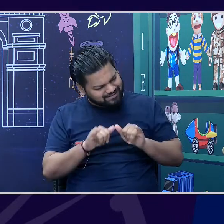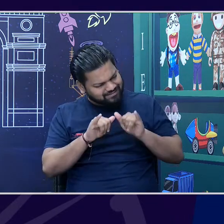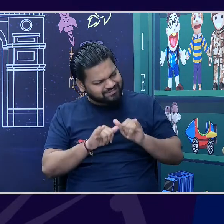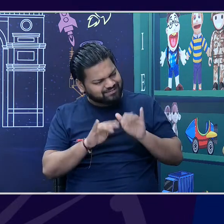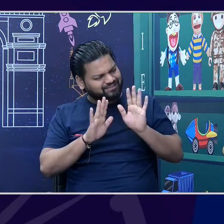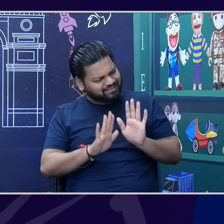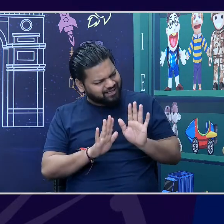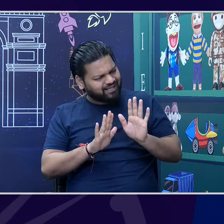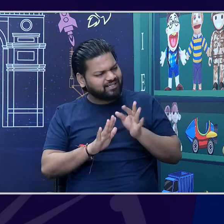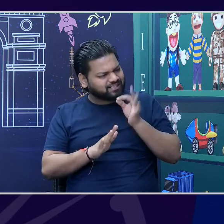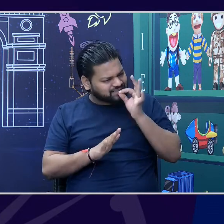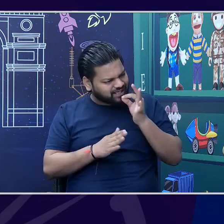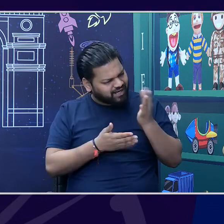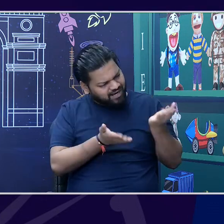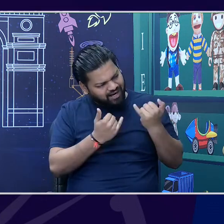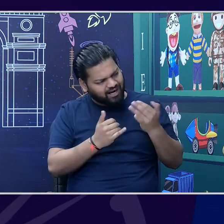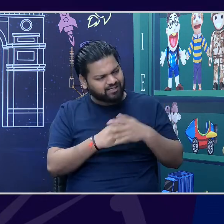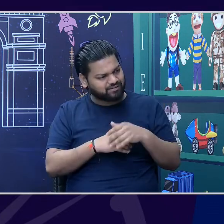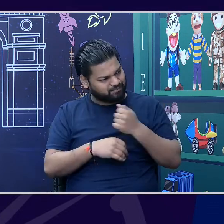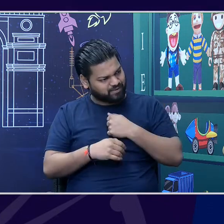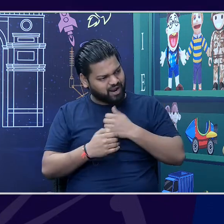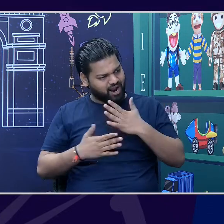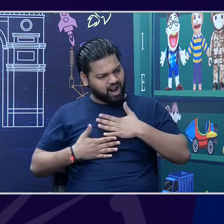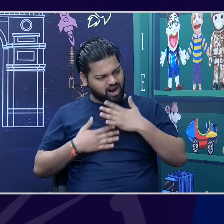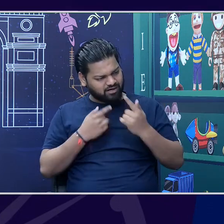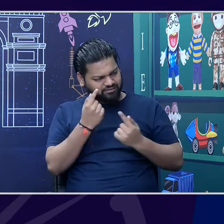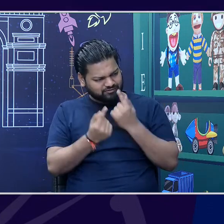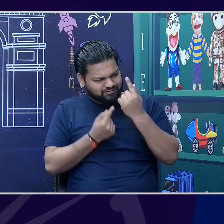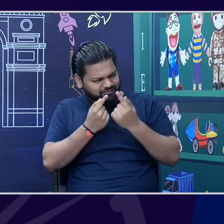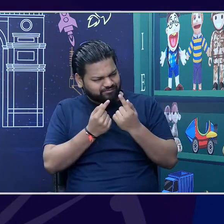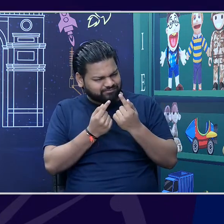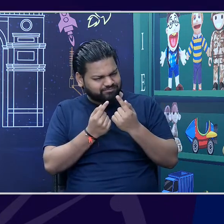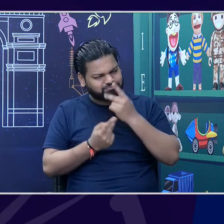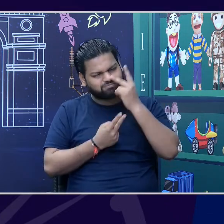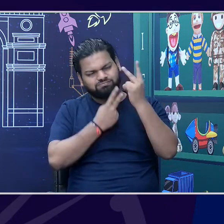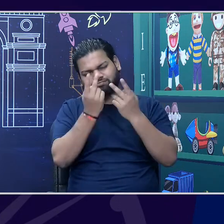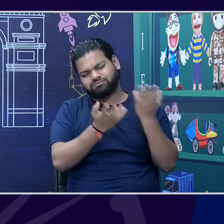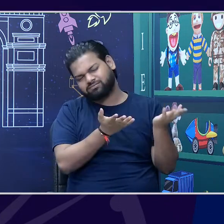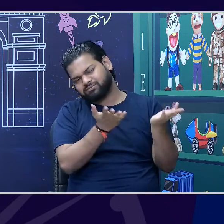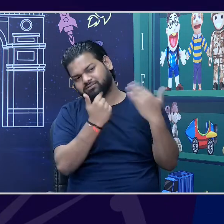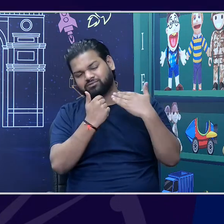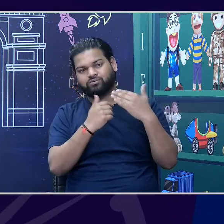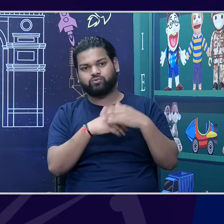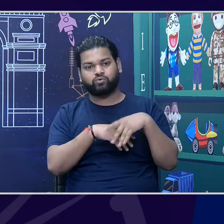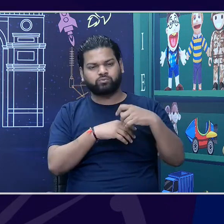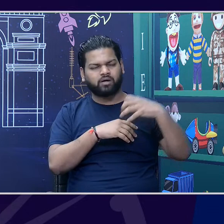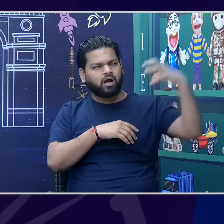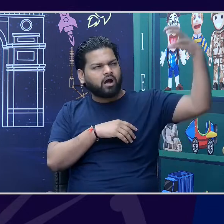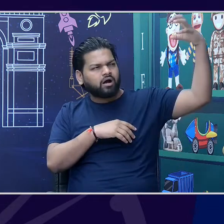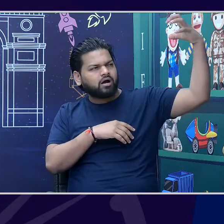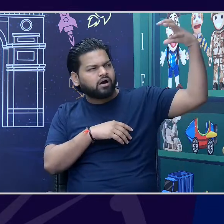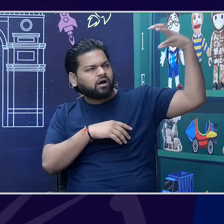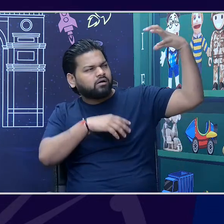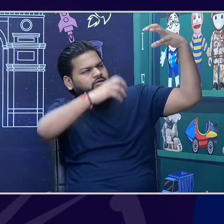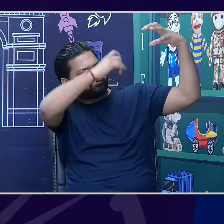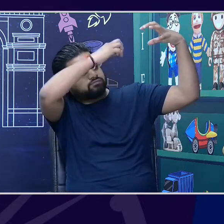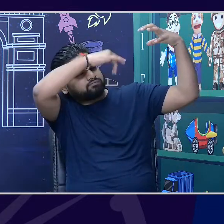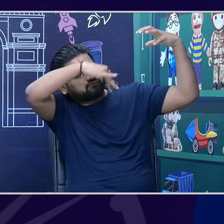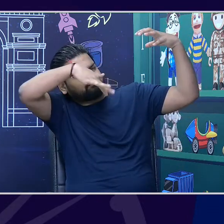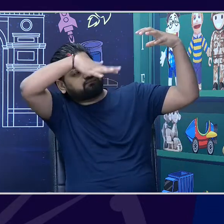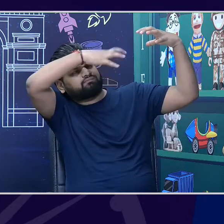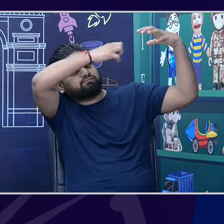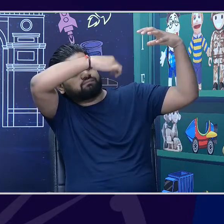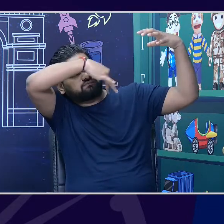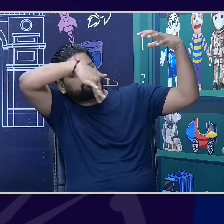garden." Okay. So they go out to the garden. Now, because of the glare of the sun, the letters on the screen are not clear,